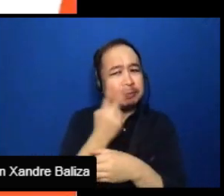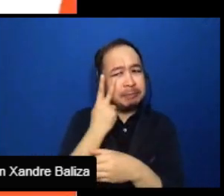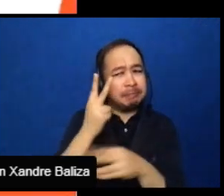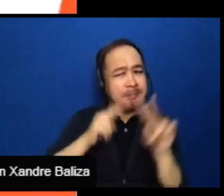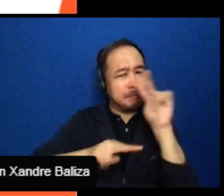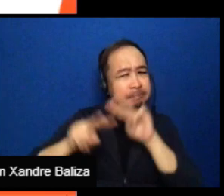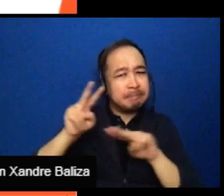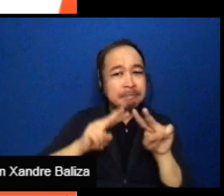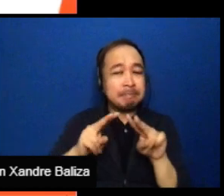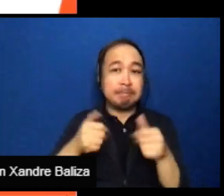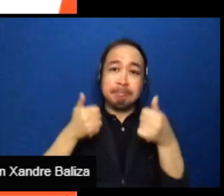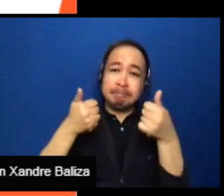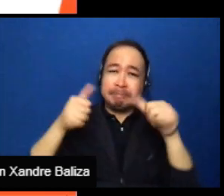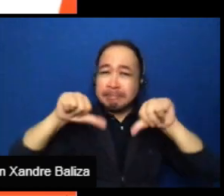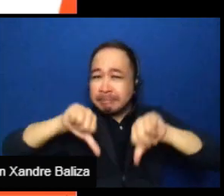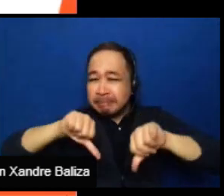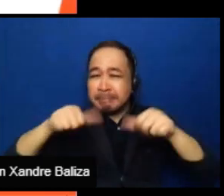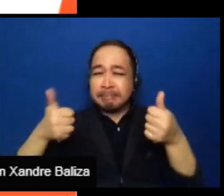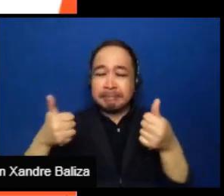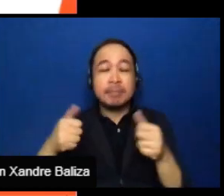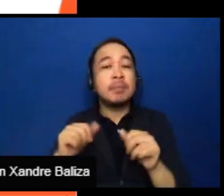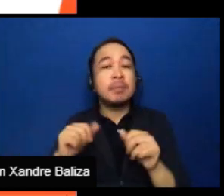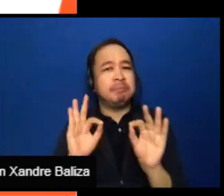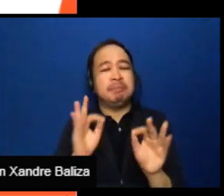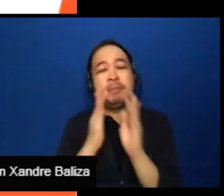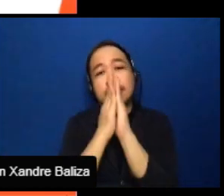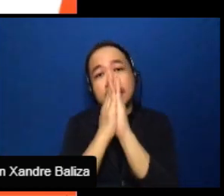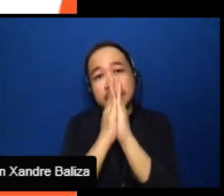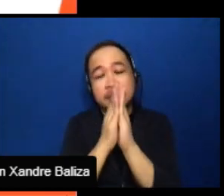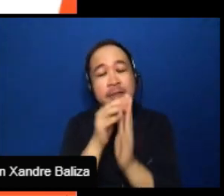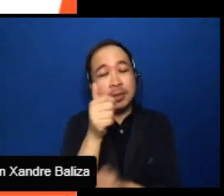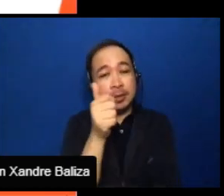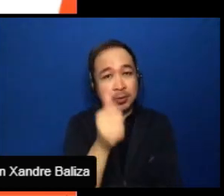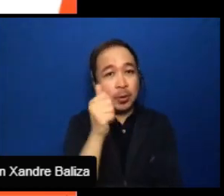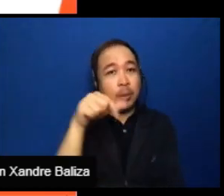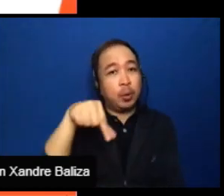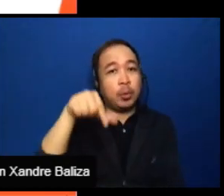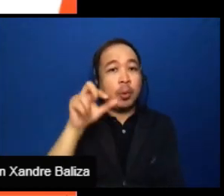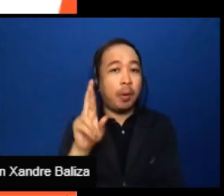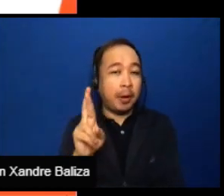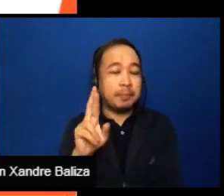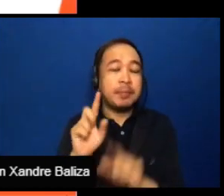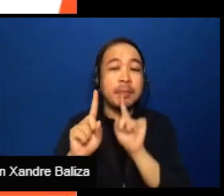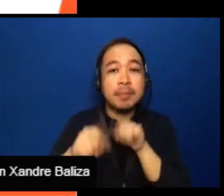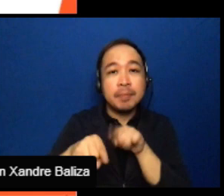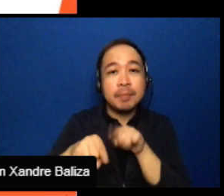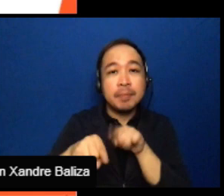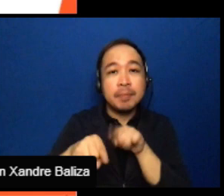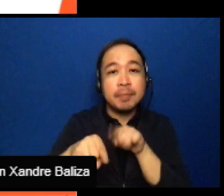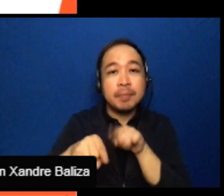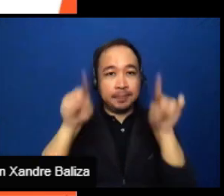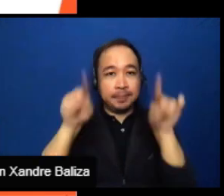of work. So I would like to request you to use that QR code and fill out the evaluation questionnaire.